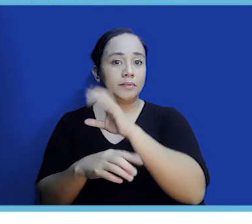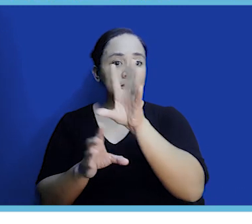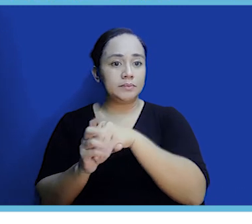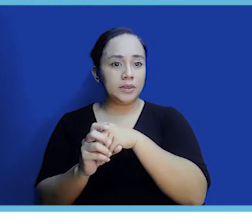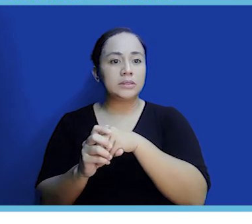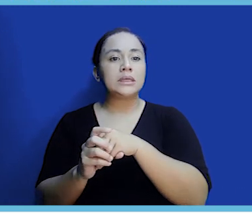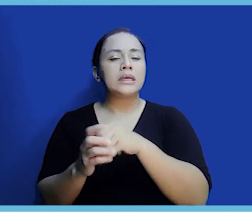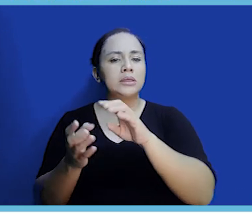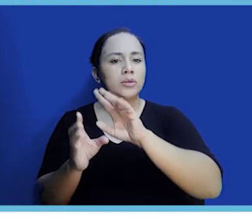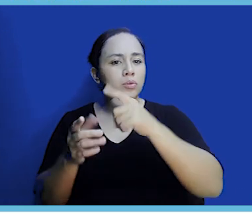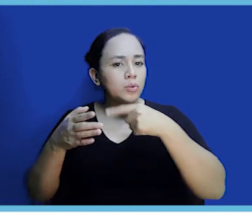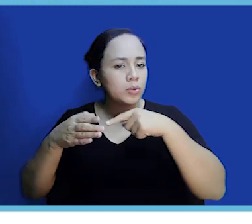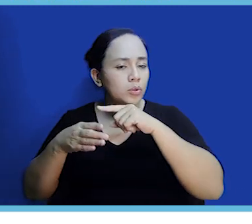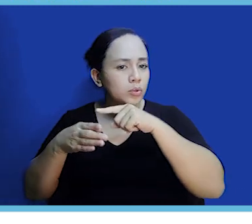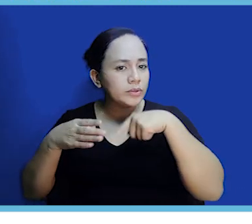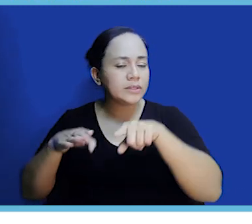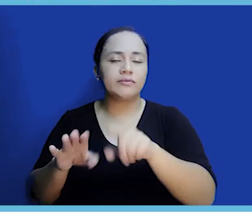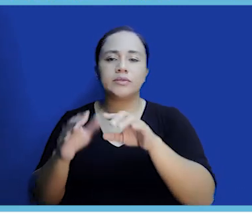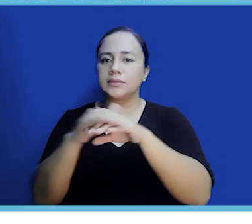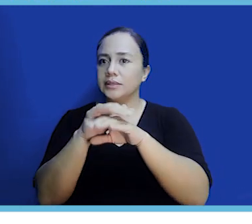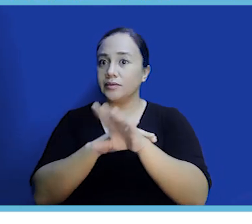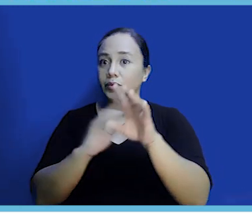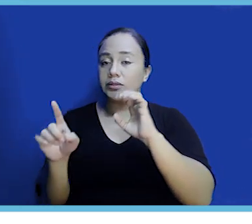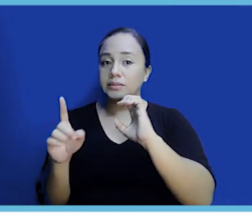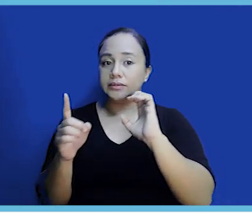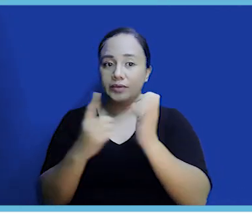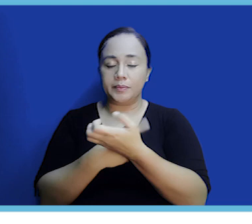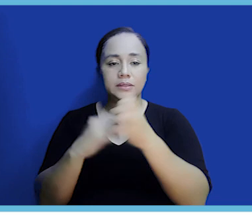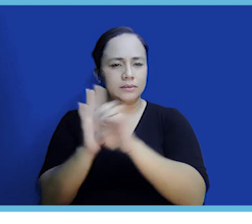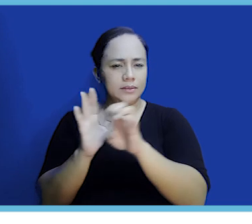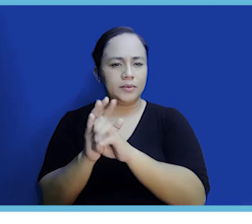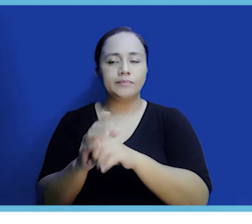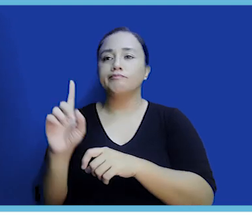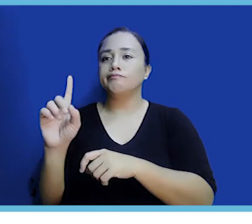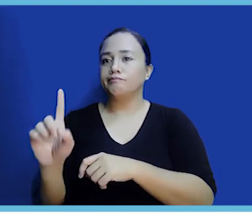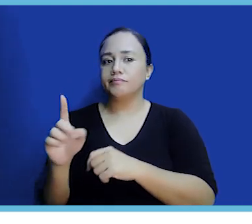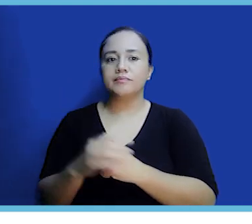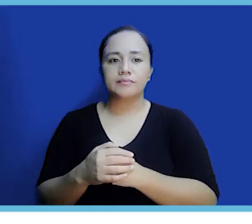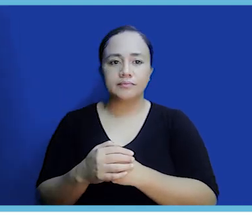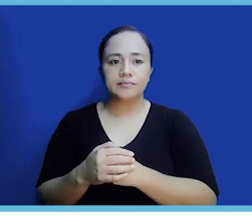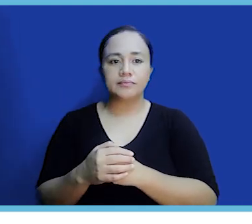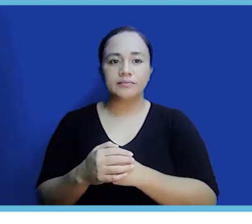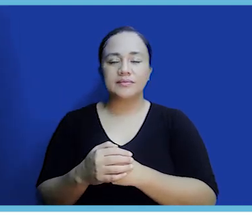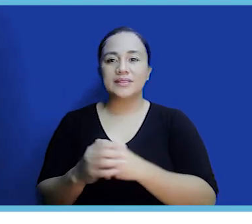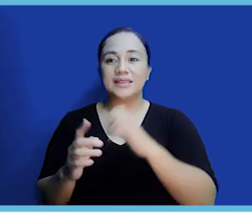Preconditions for participation are an inclusive and accessible environment. Examples: